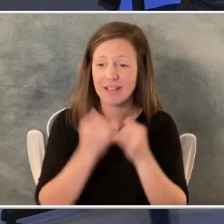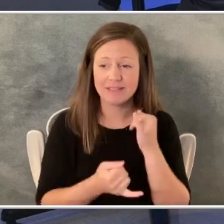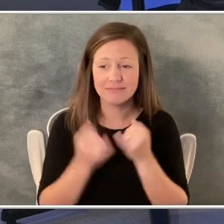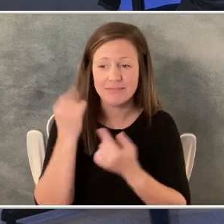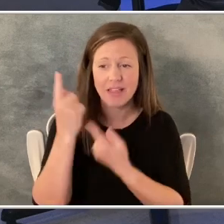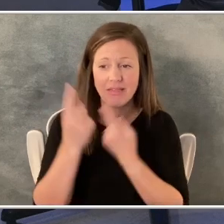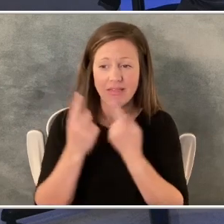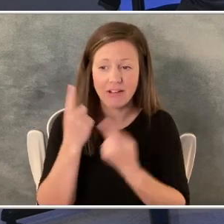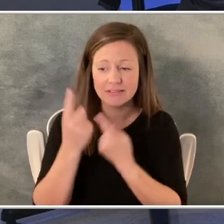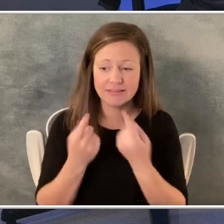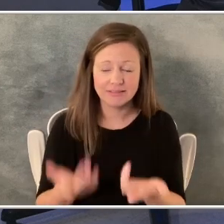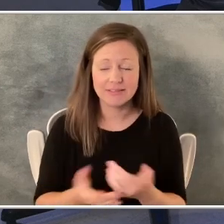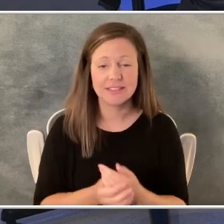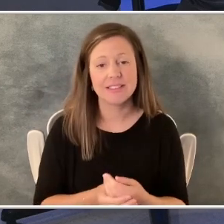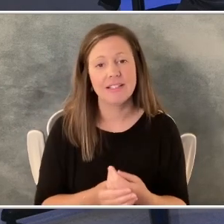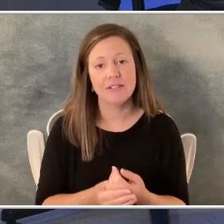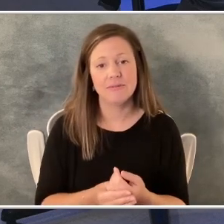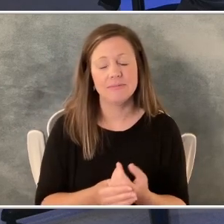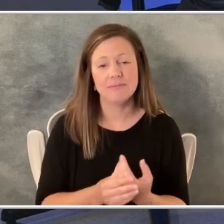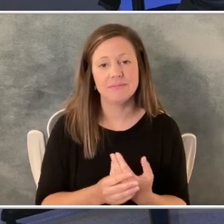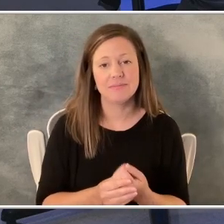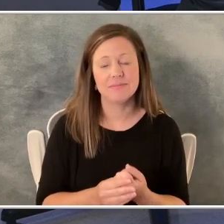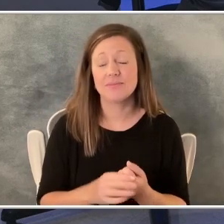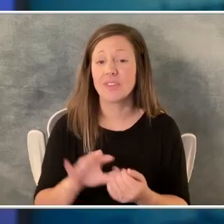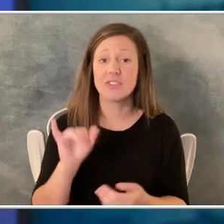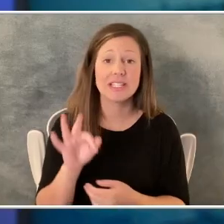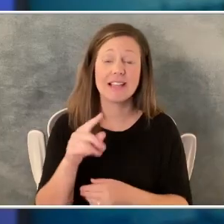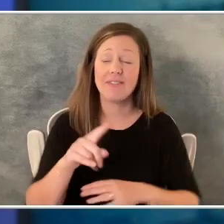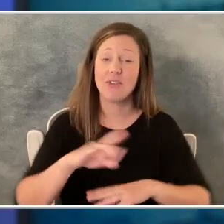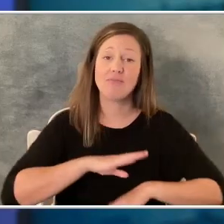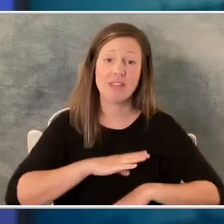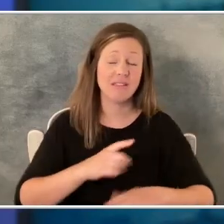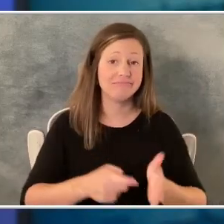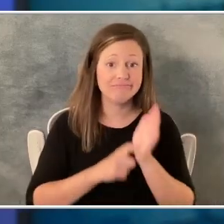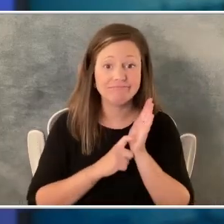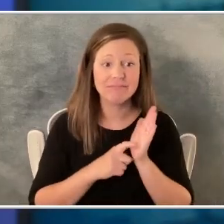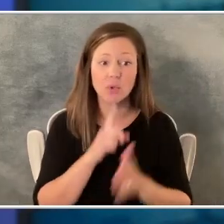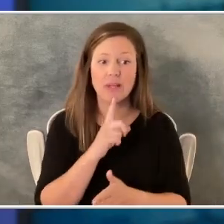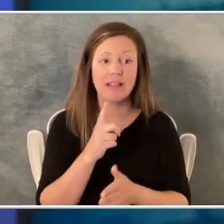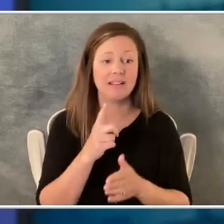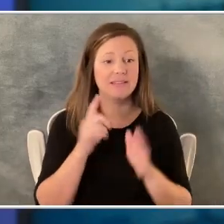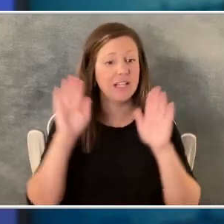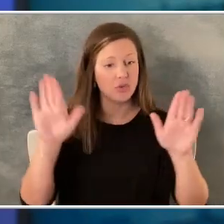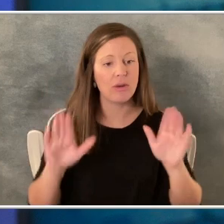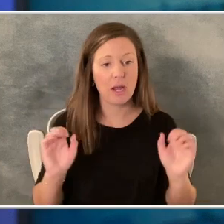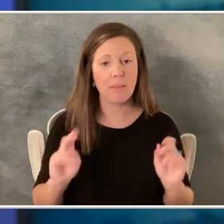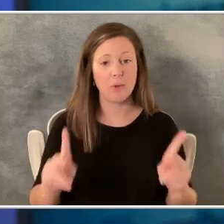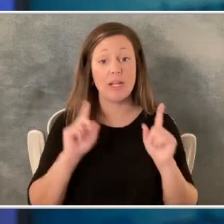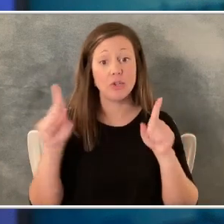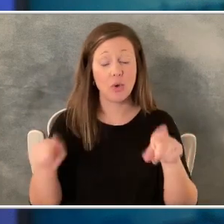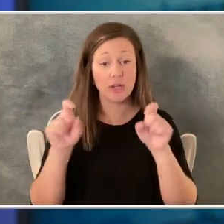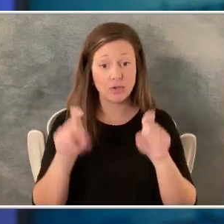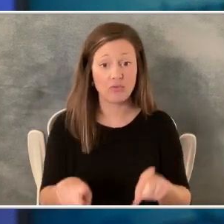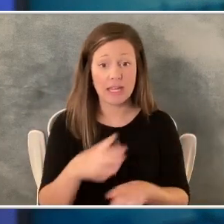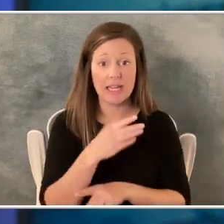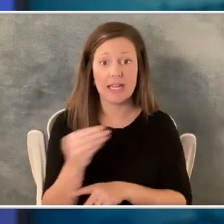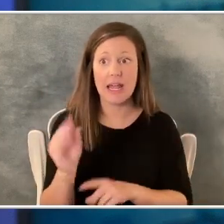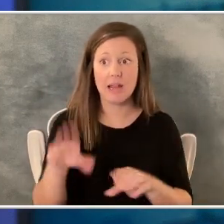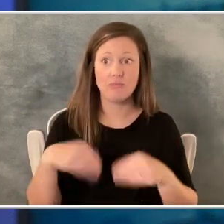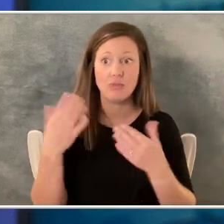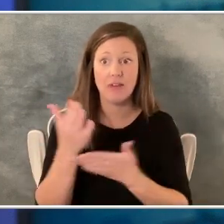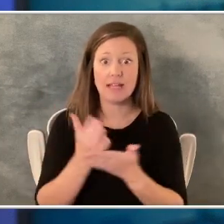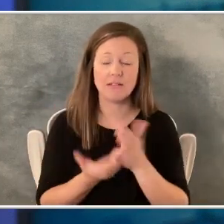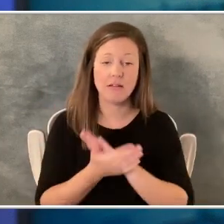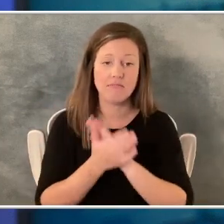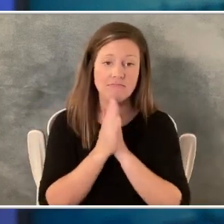today? Just if you meet criteria, this is certainly a great opportunity to go get screened and provide some peace of mind and potentially pick something up